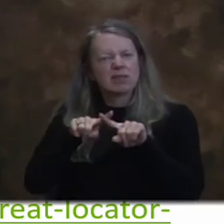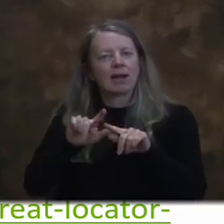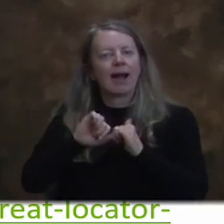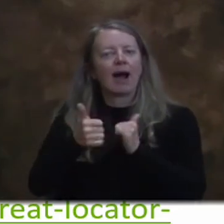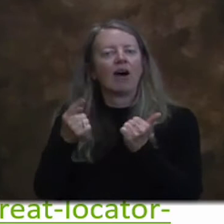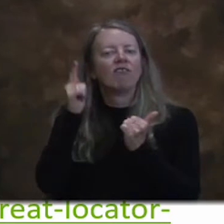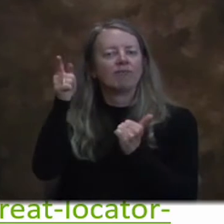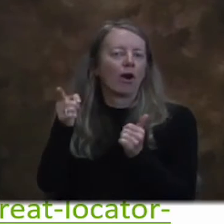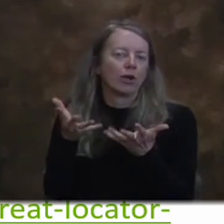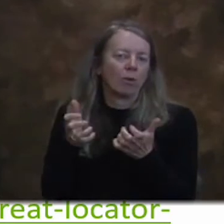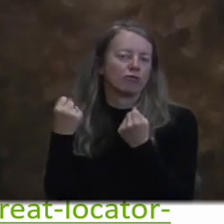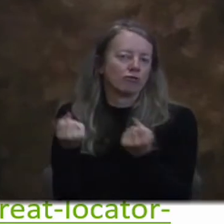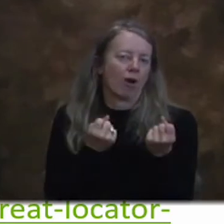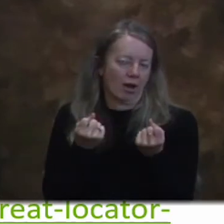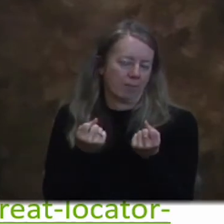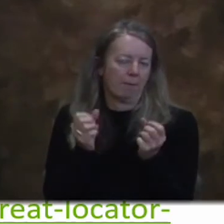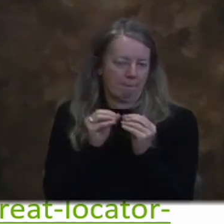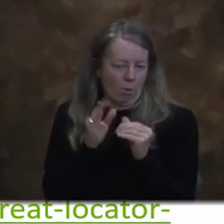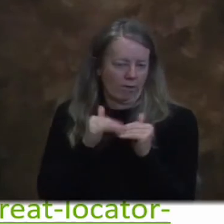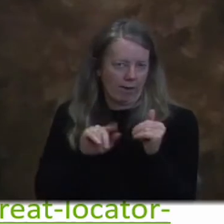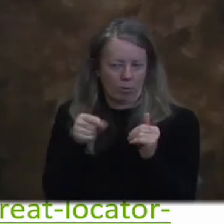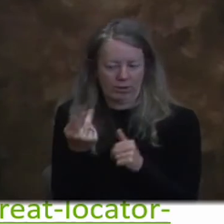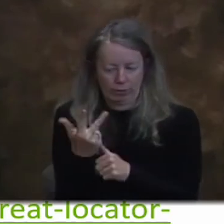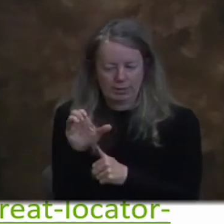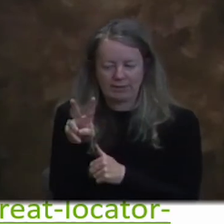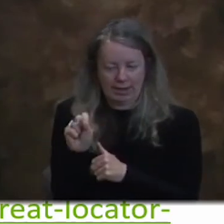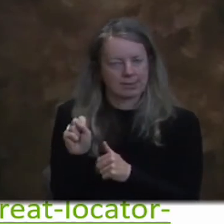than just the 3 CVSs at this time.